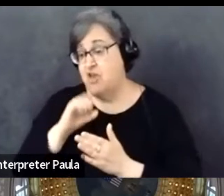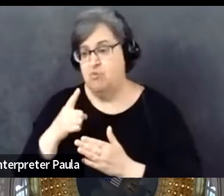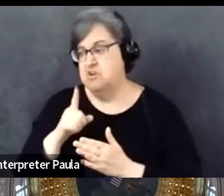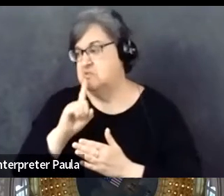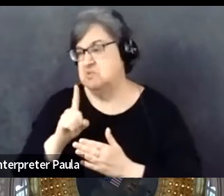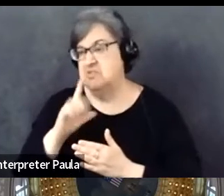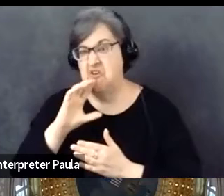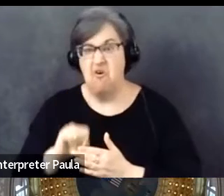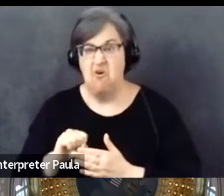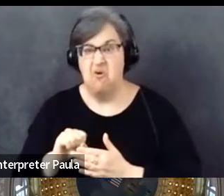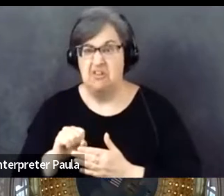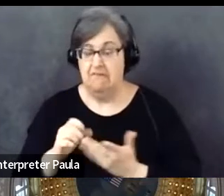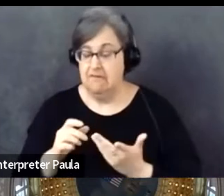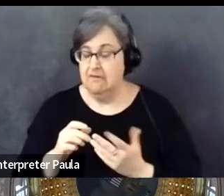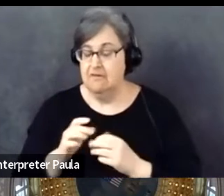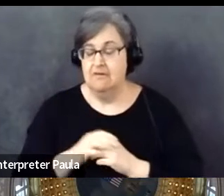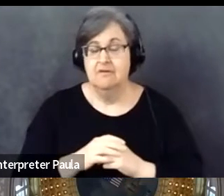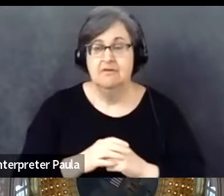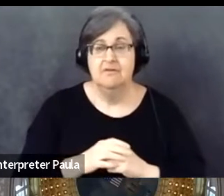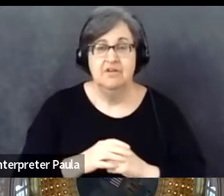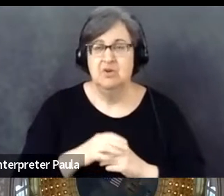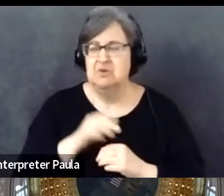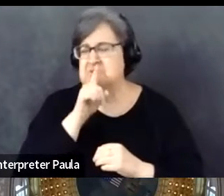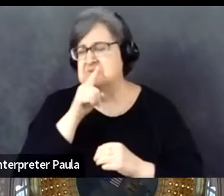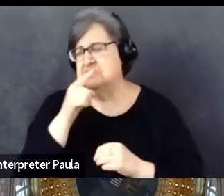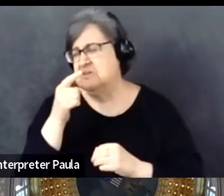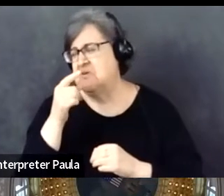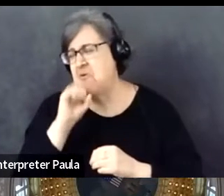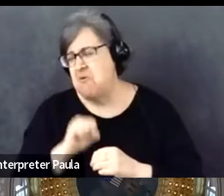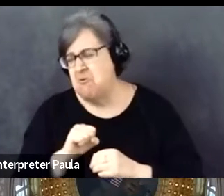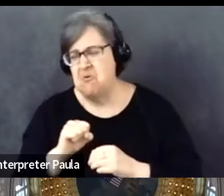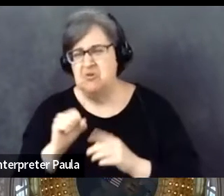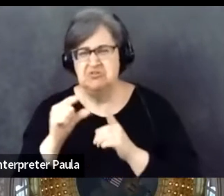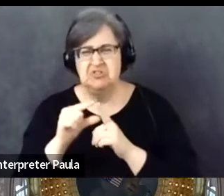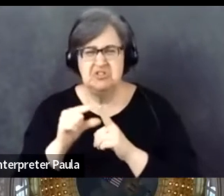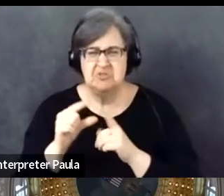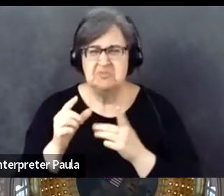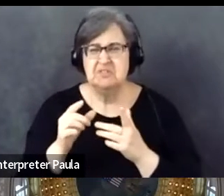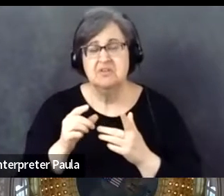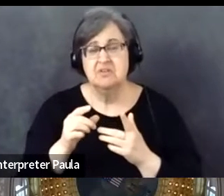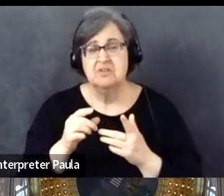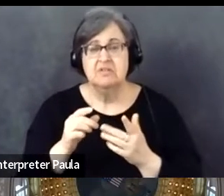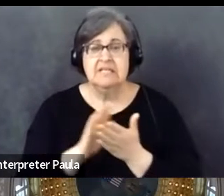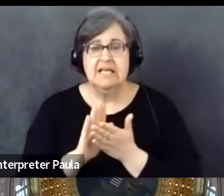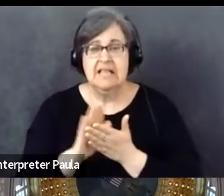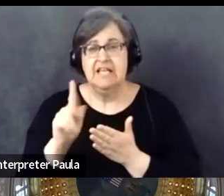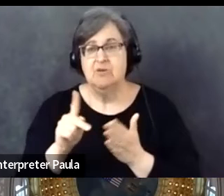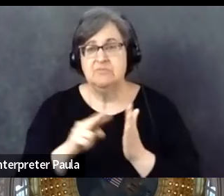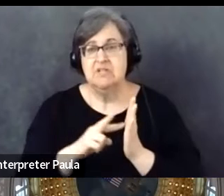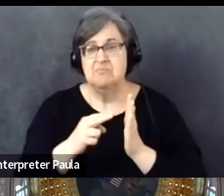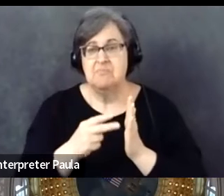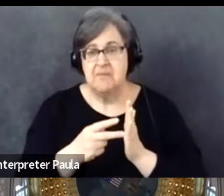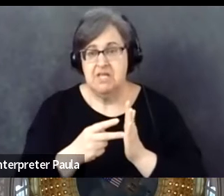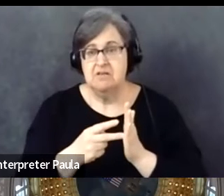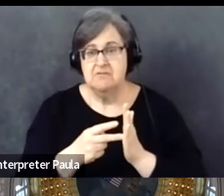really old and references outdated terms. So it does clean up that definition in